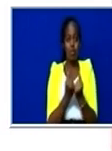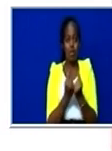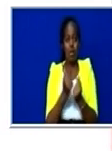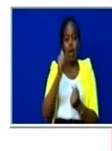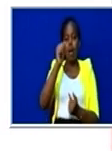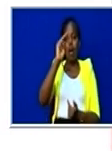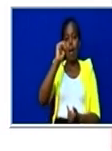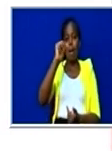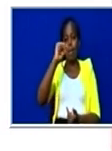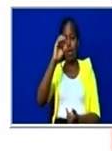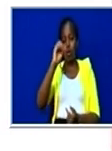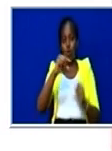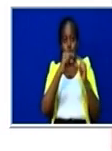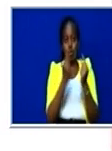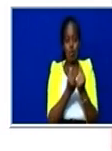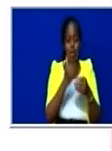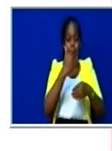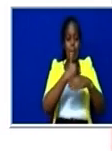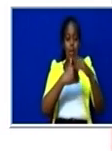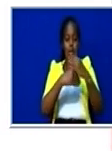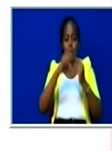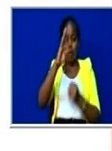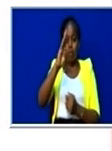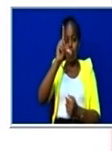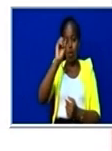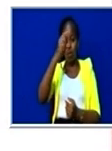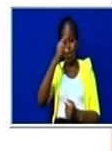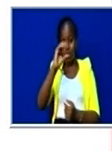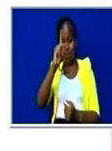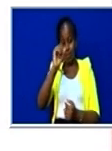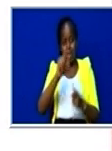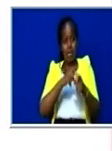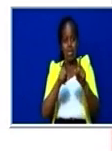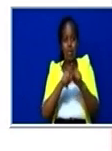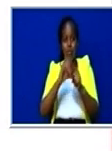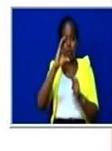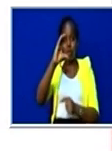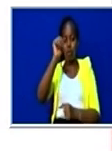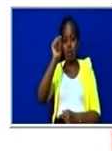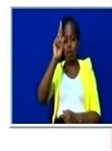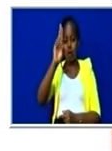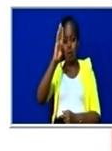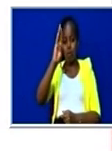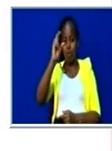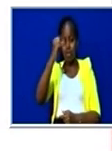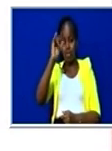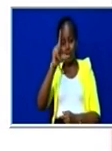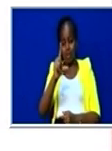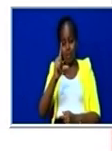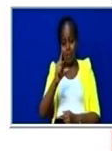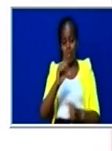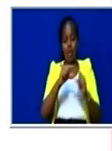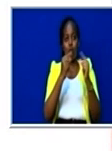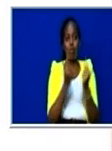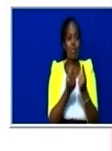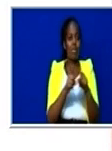amino acids. Yeah, they are the building blocks. And the carboxyl group. Carboxyl. carboxyl group. That is a